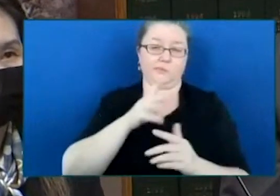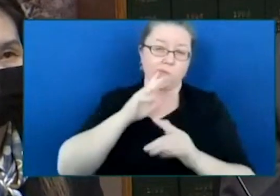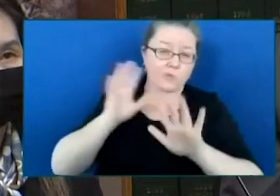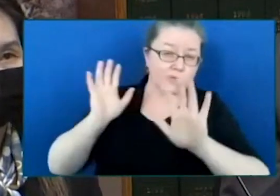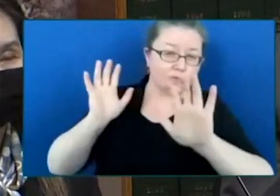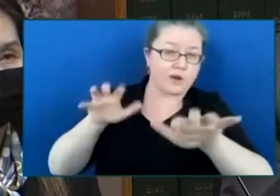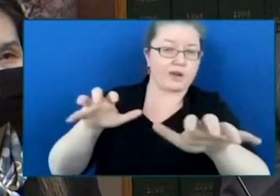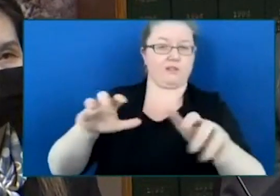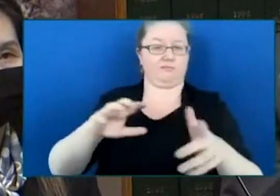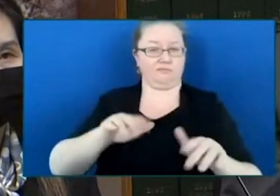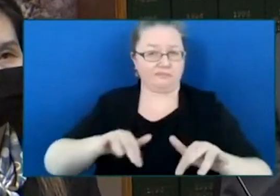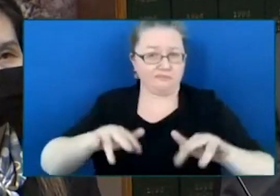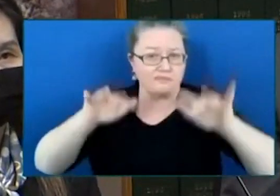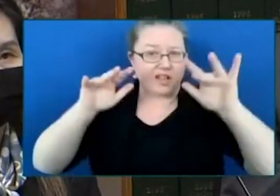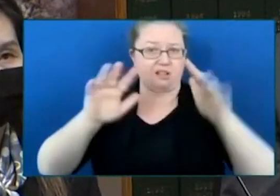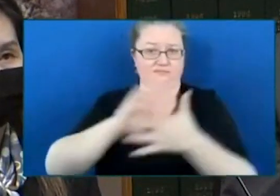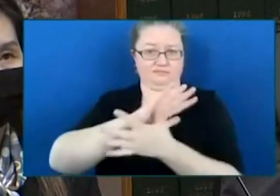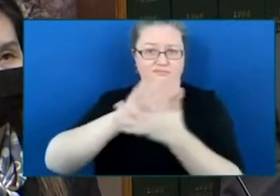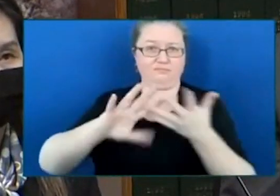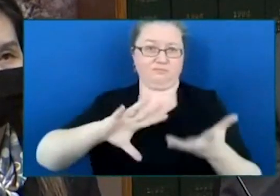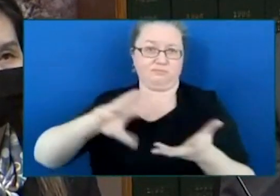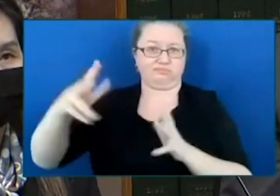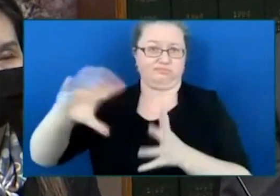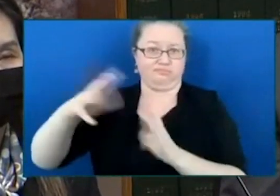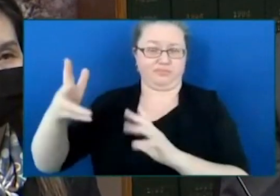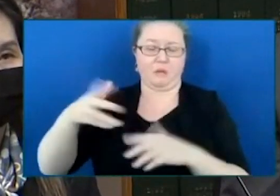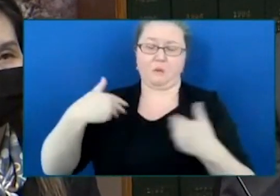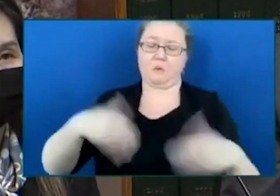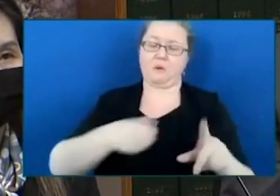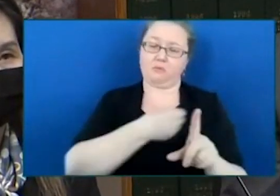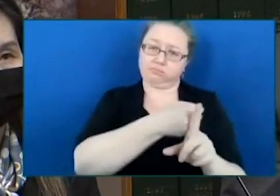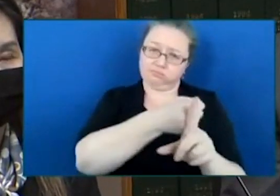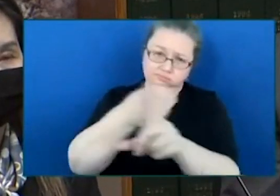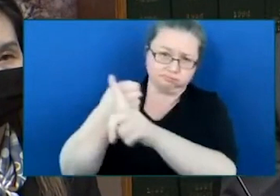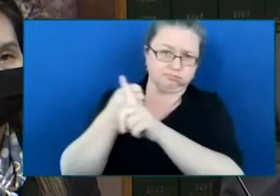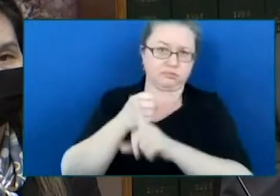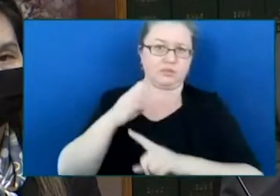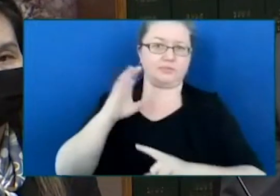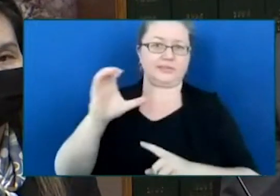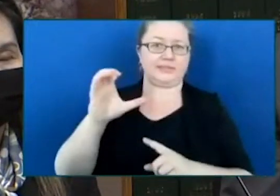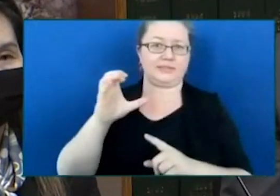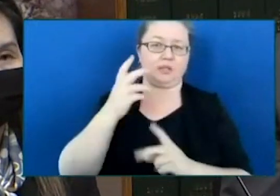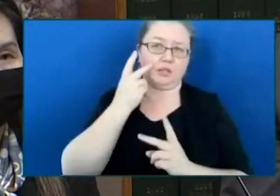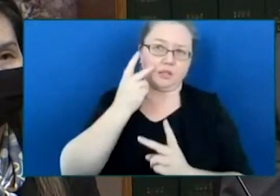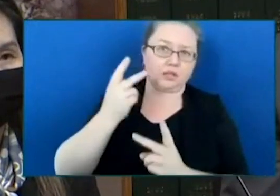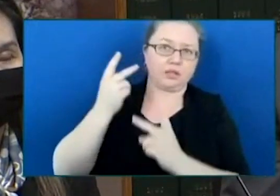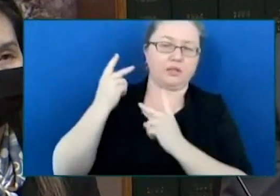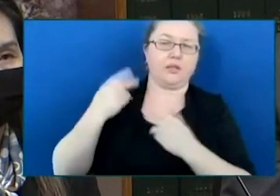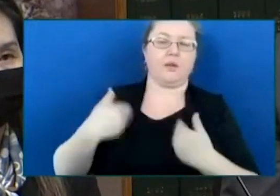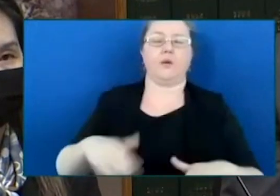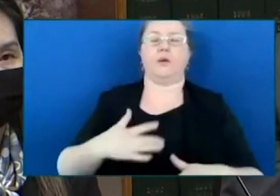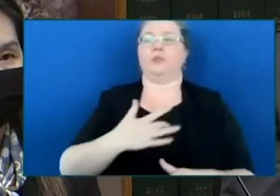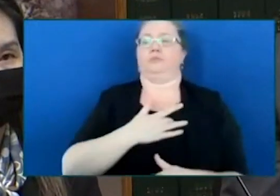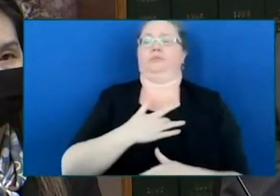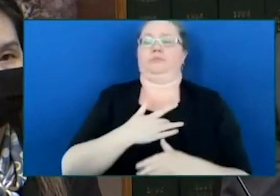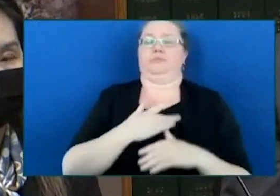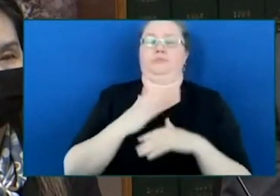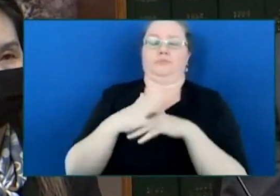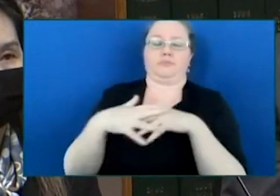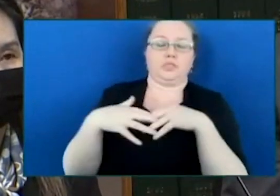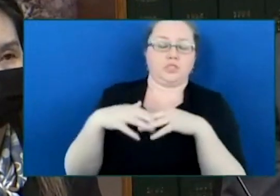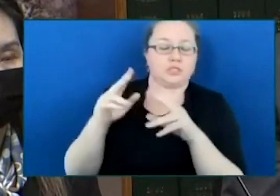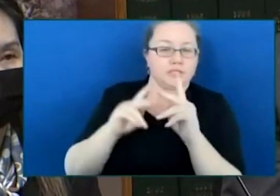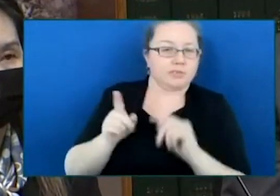all experienced the realities of climate change this year, I can't help but think of the Indigenous people in the Nicola Valley, farmers in